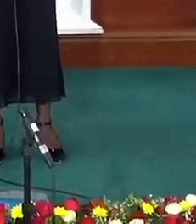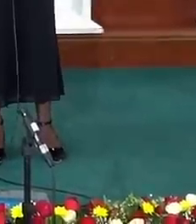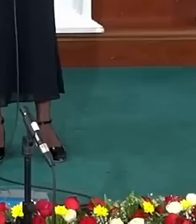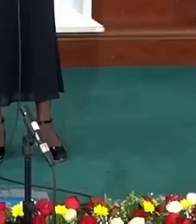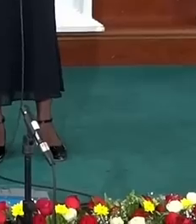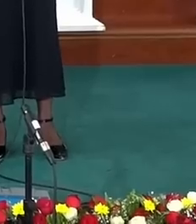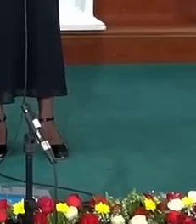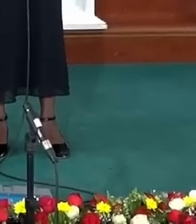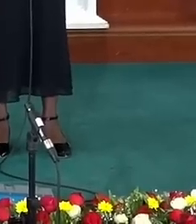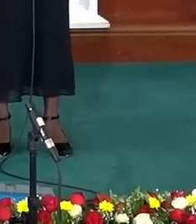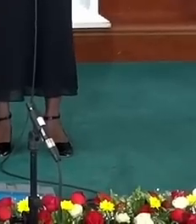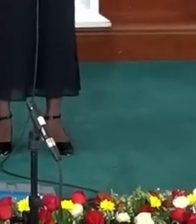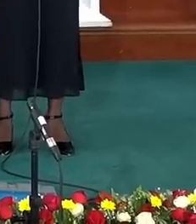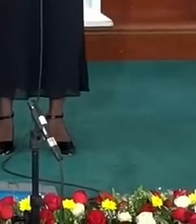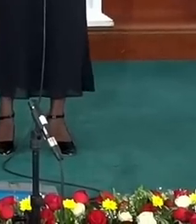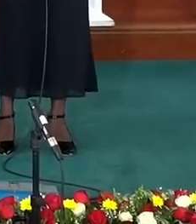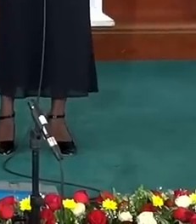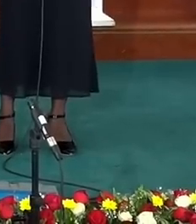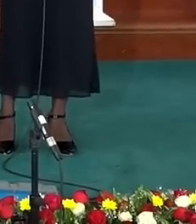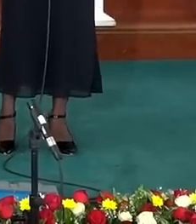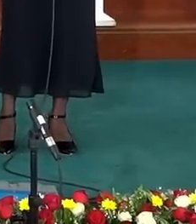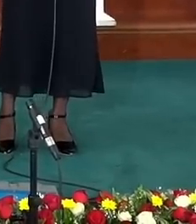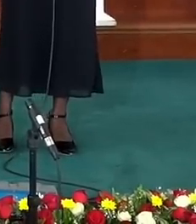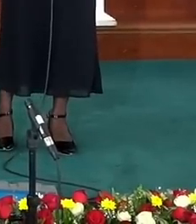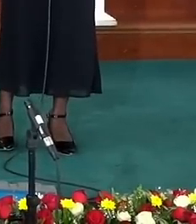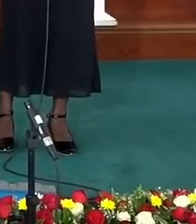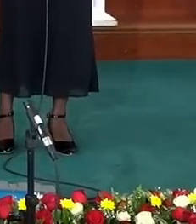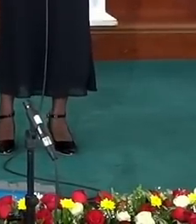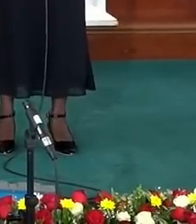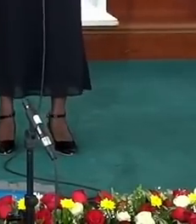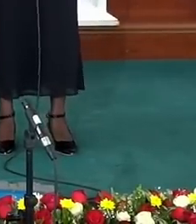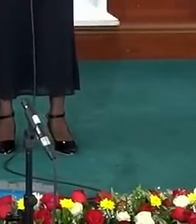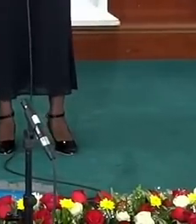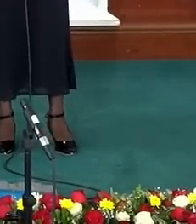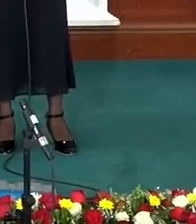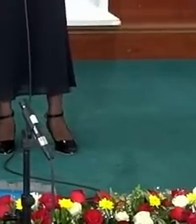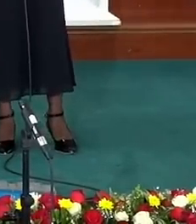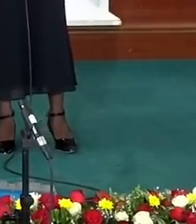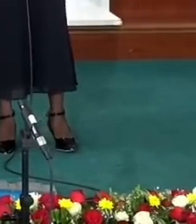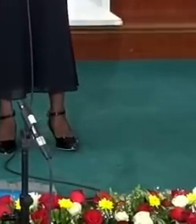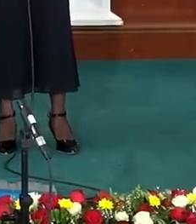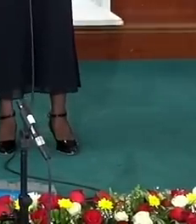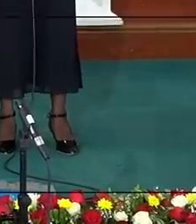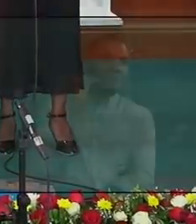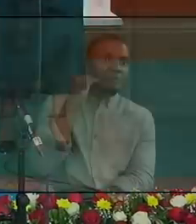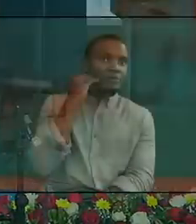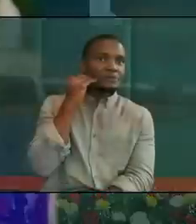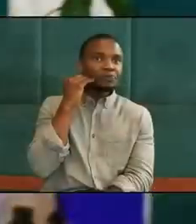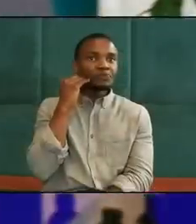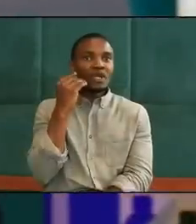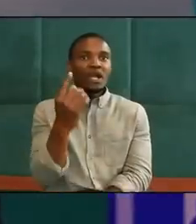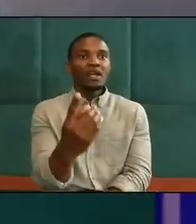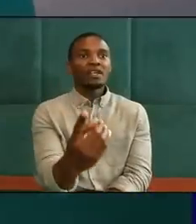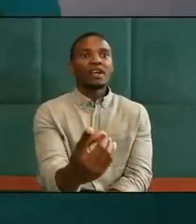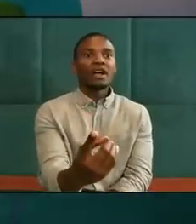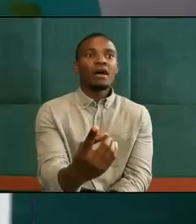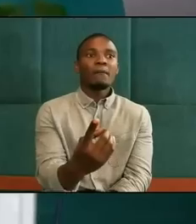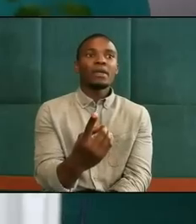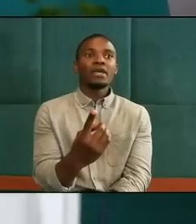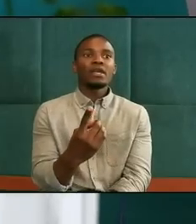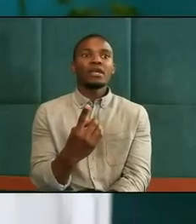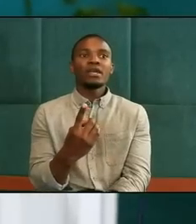I want you on my team. Get involved. Come. Come. Come. Your faith is not too strong. Come. Messed up along the